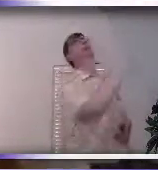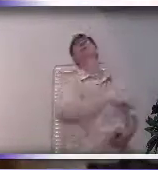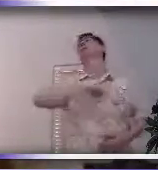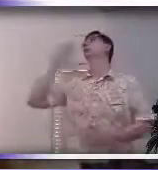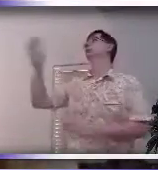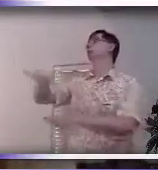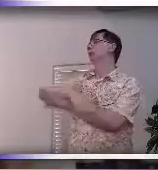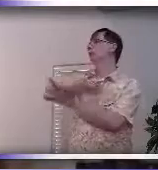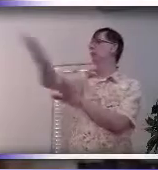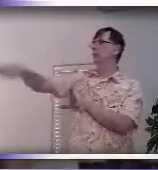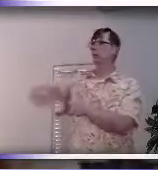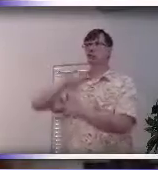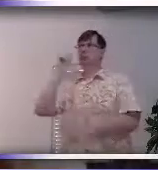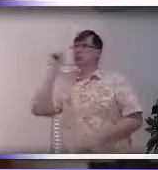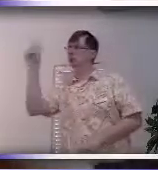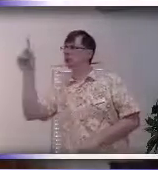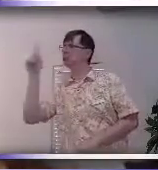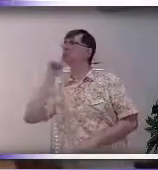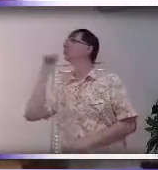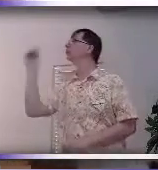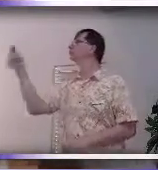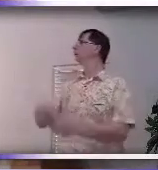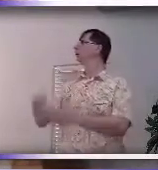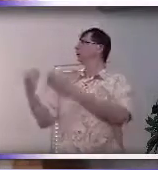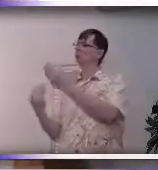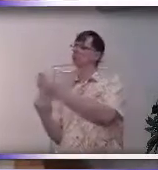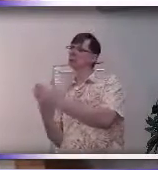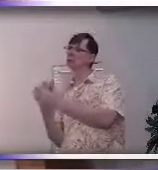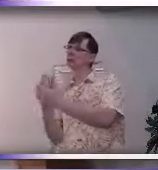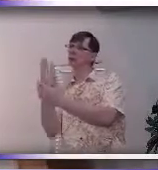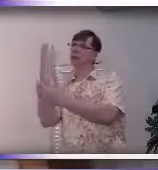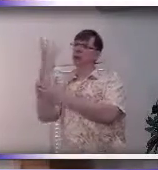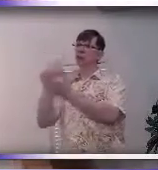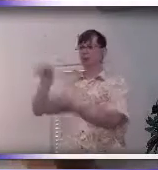one. As we grow,